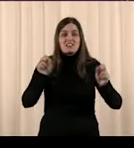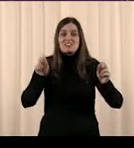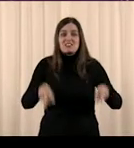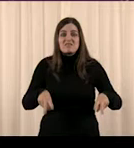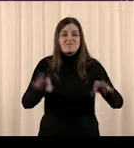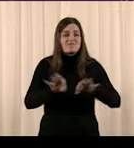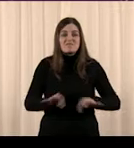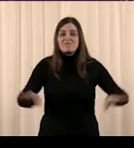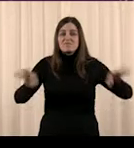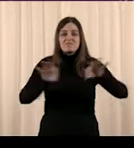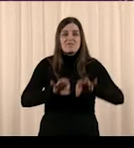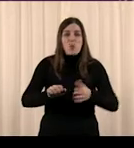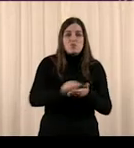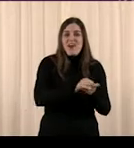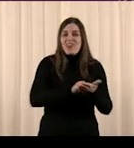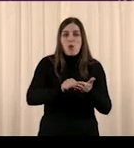will find the answer